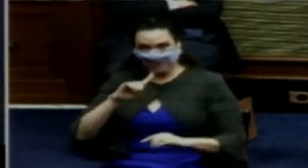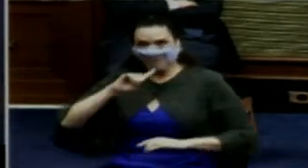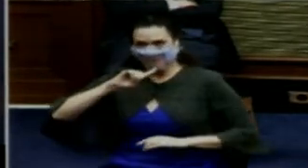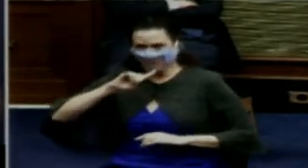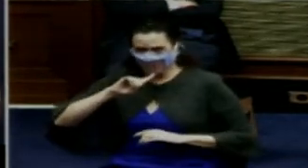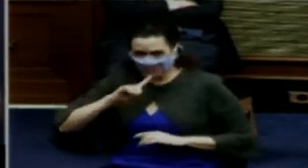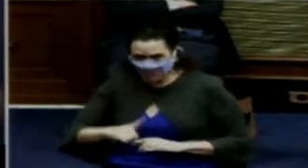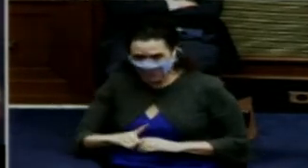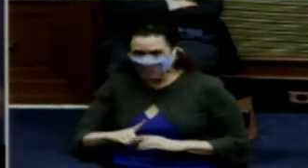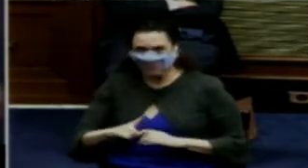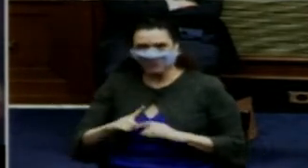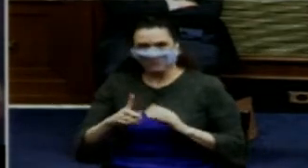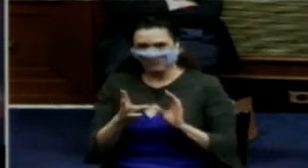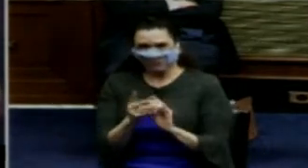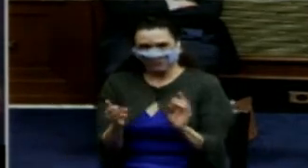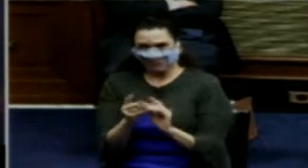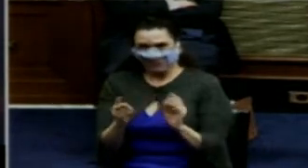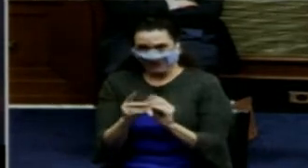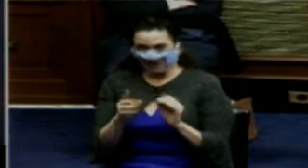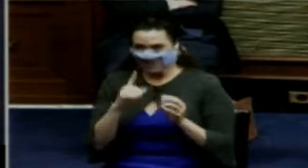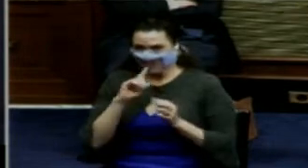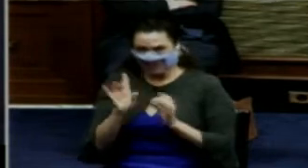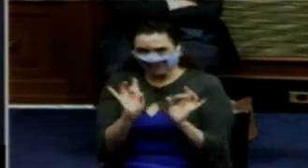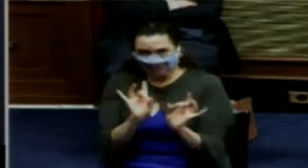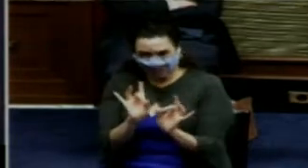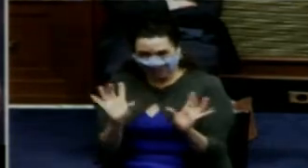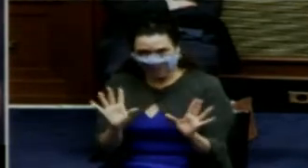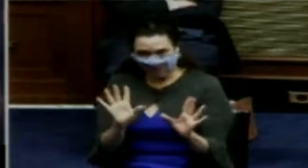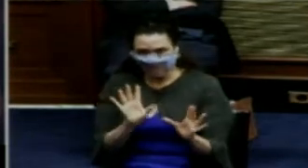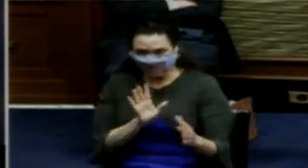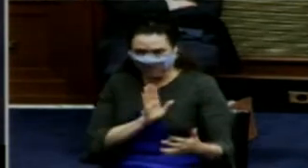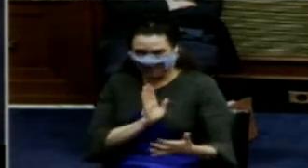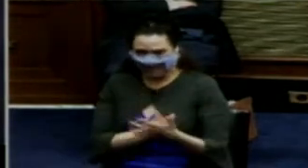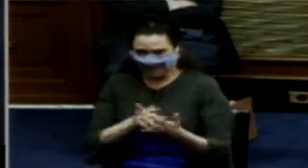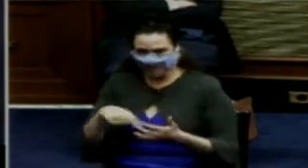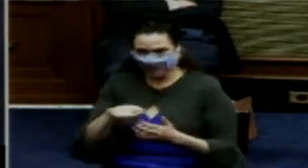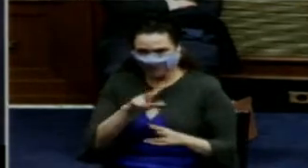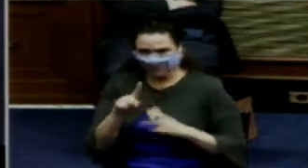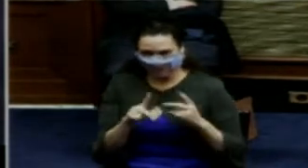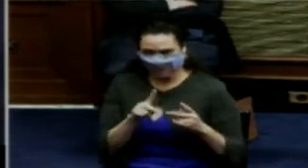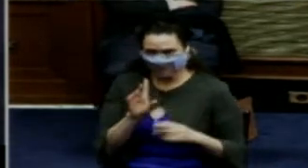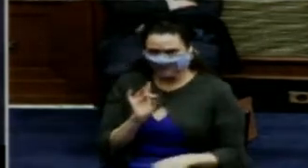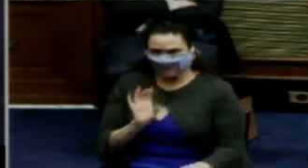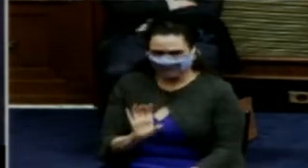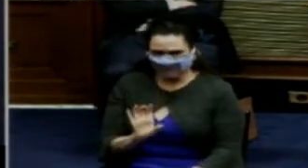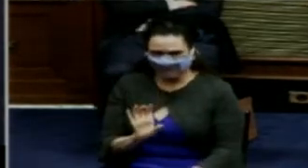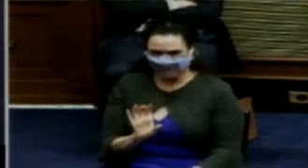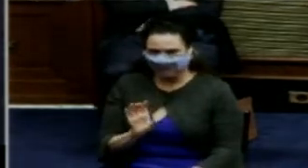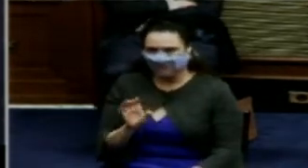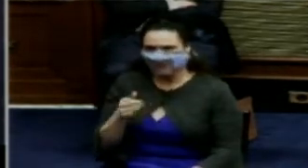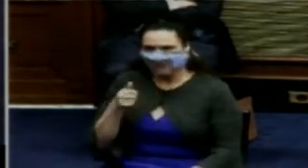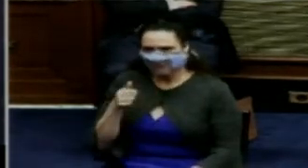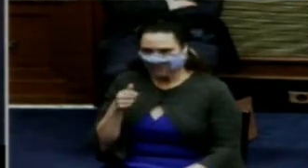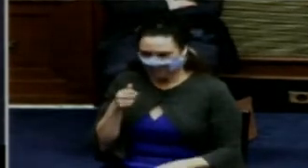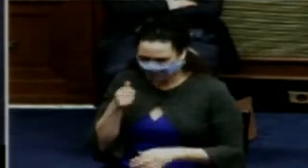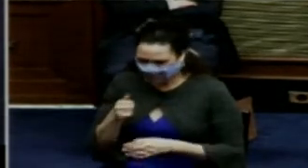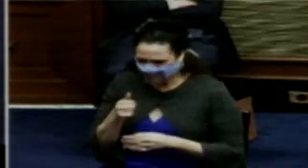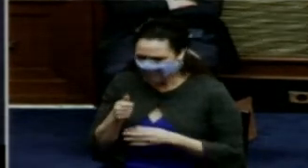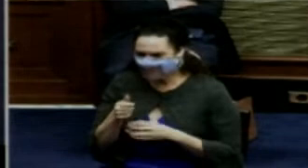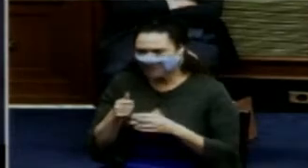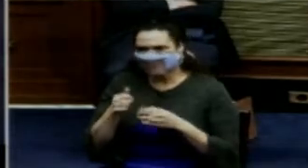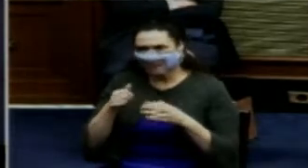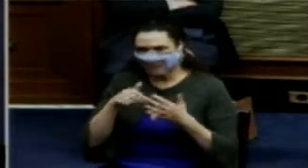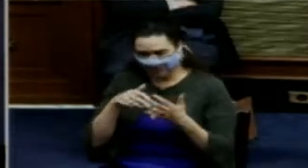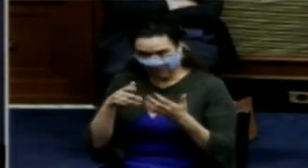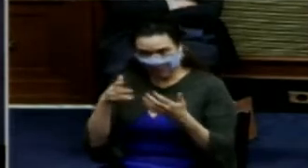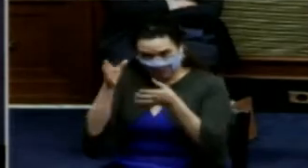their citizenship. Mr. Smith, you are a well-studied lawyer, and you and other opponents of D.C.